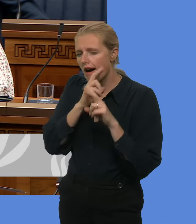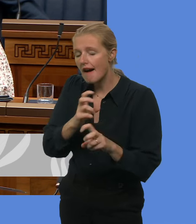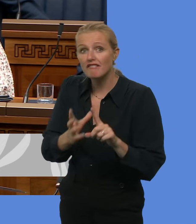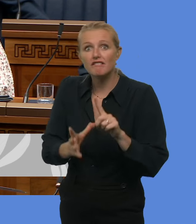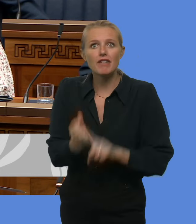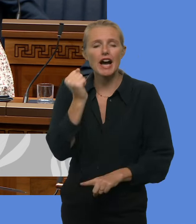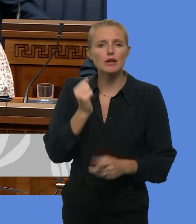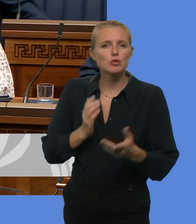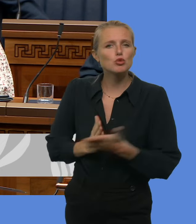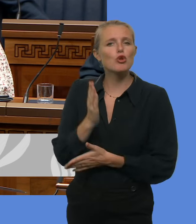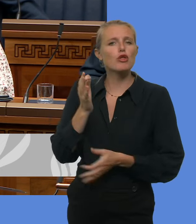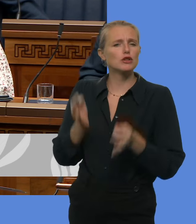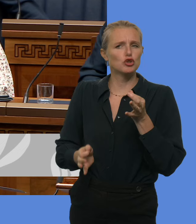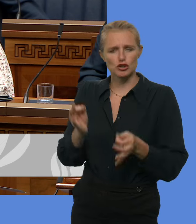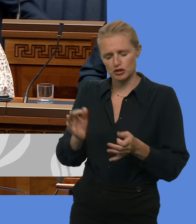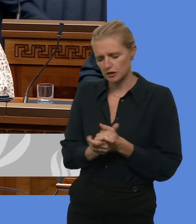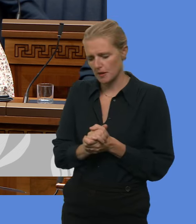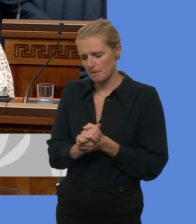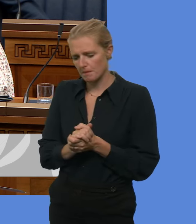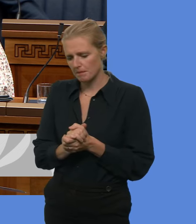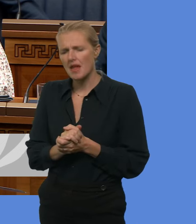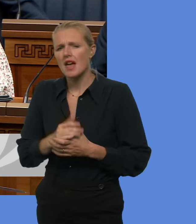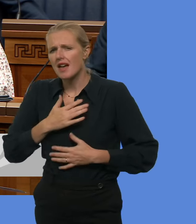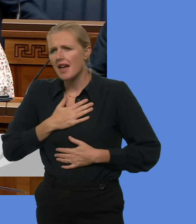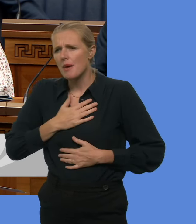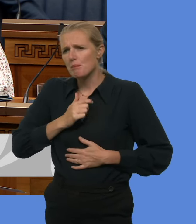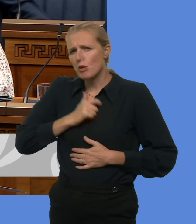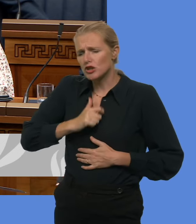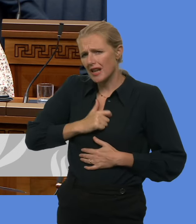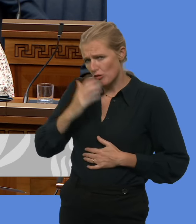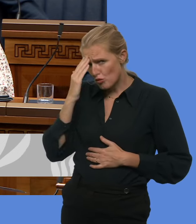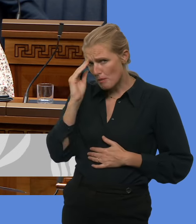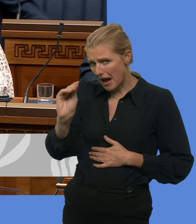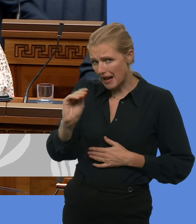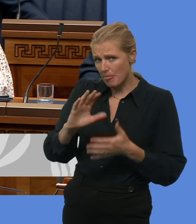I would, from a personal capacity, gently remind the member